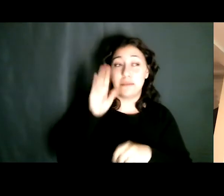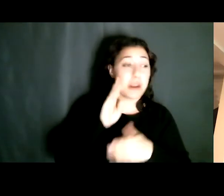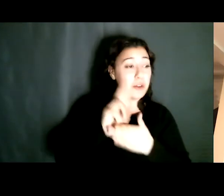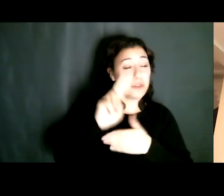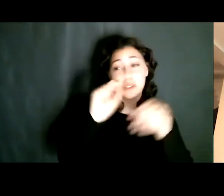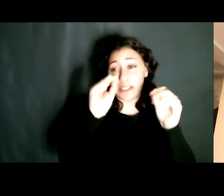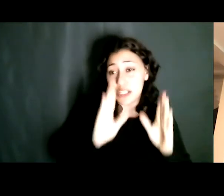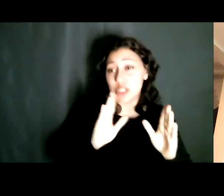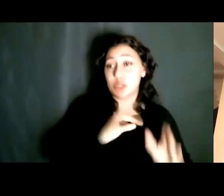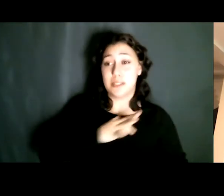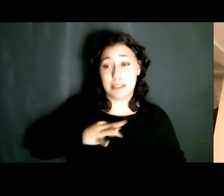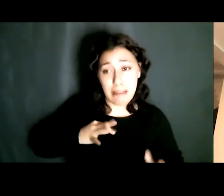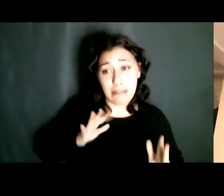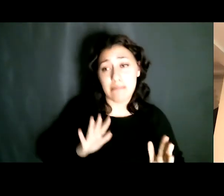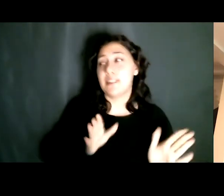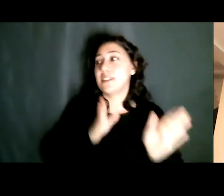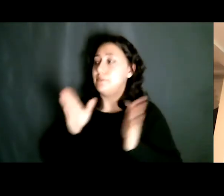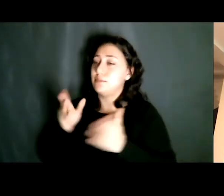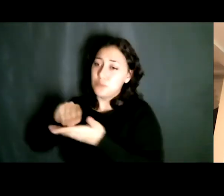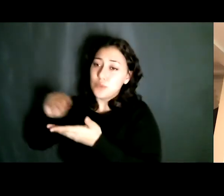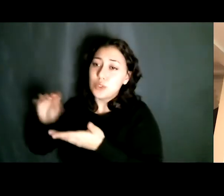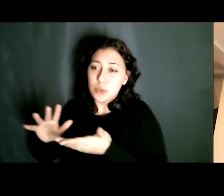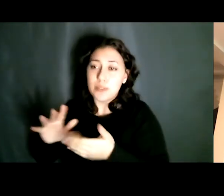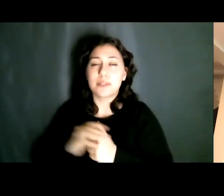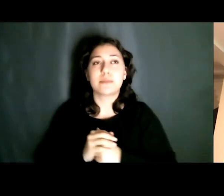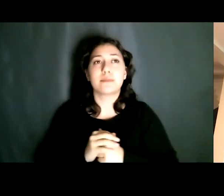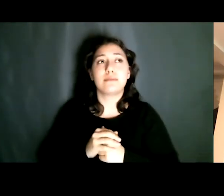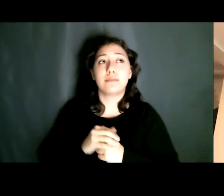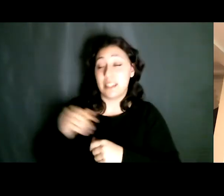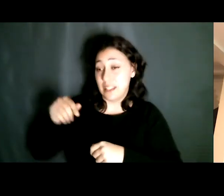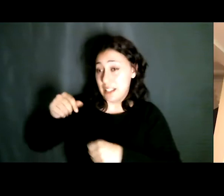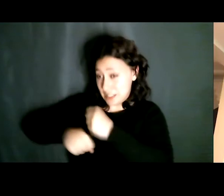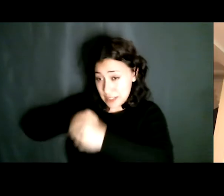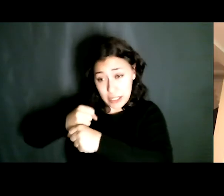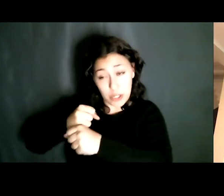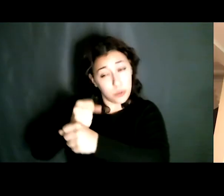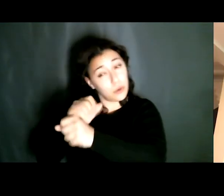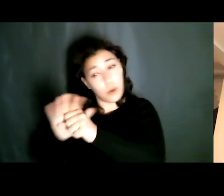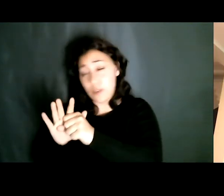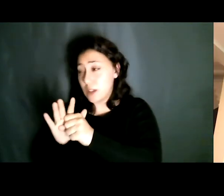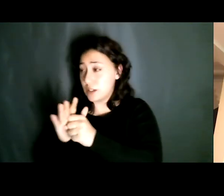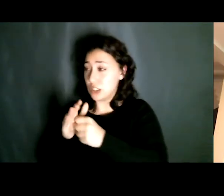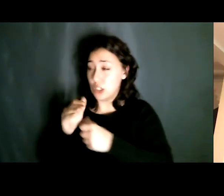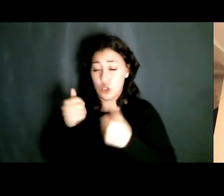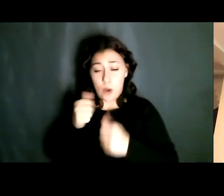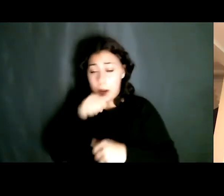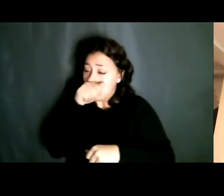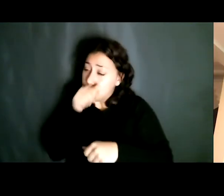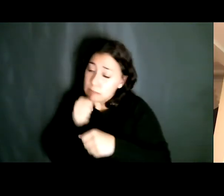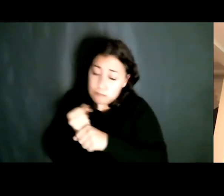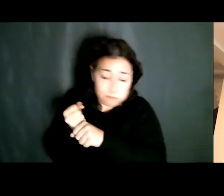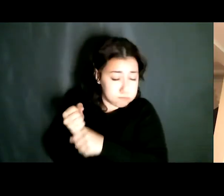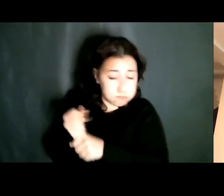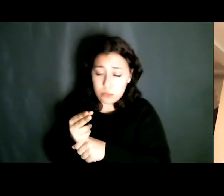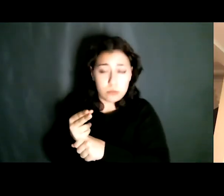been exemplary in navigating and overcoming the consequences of this pandemic and ensuring that our students